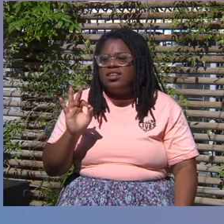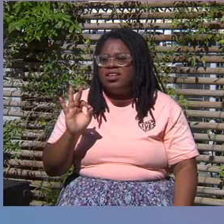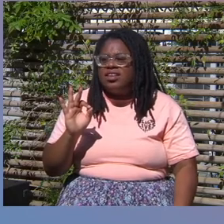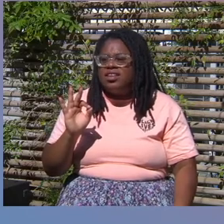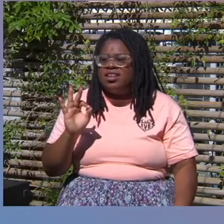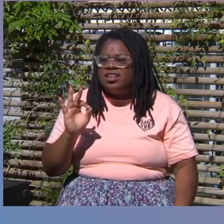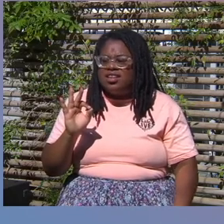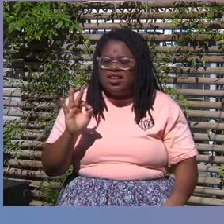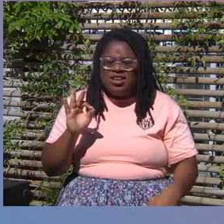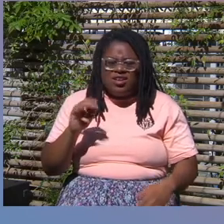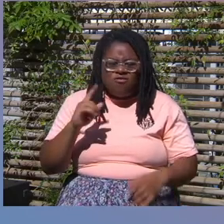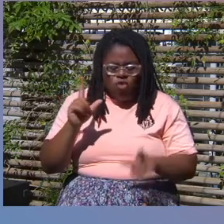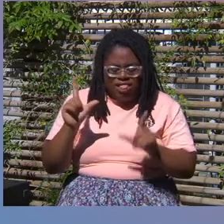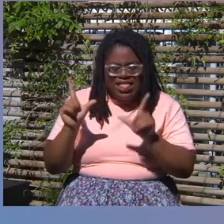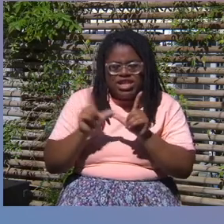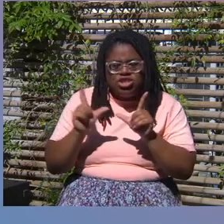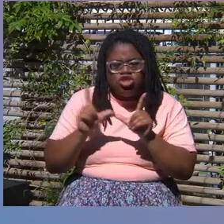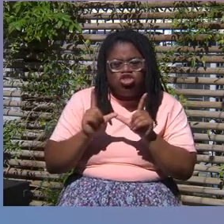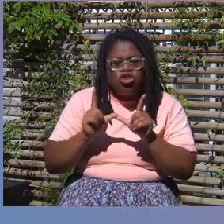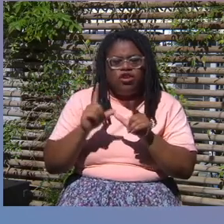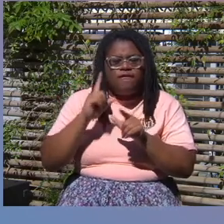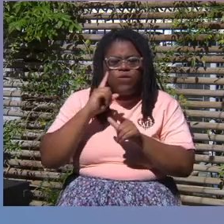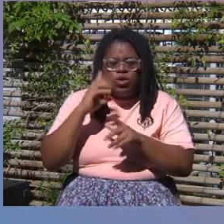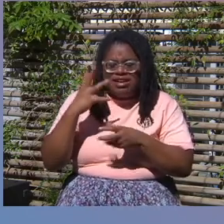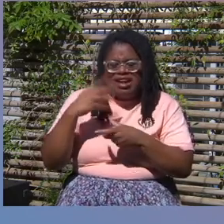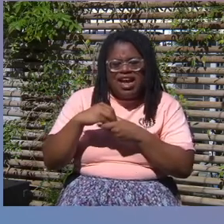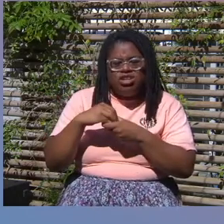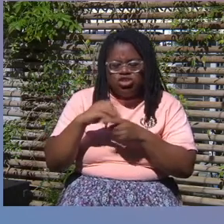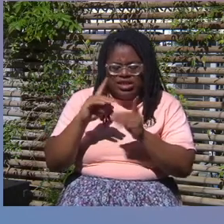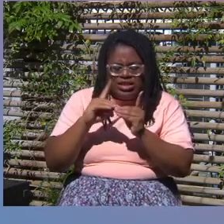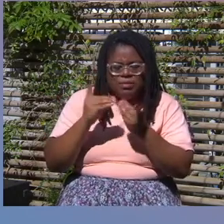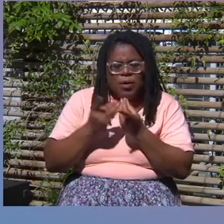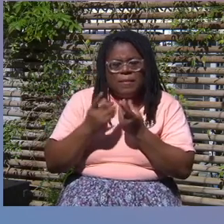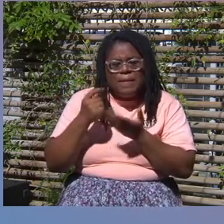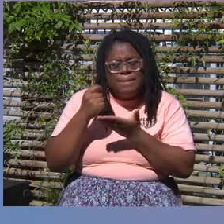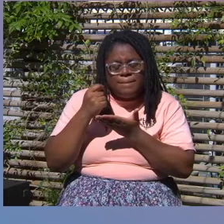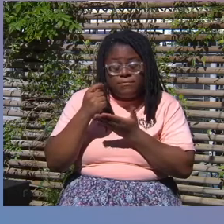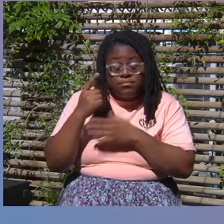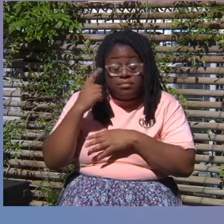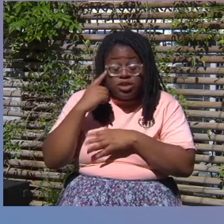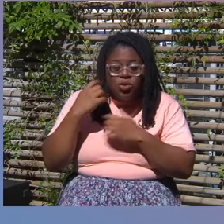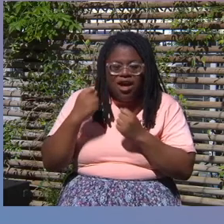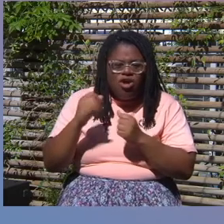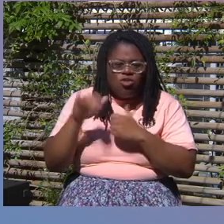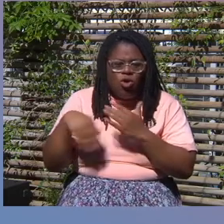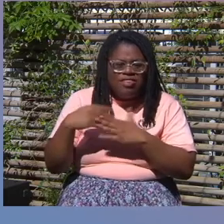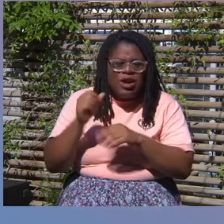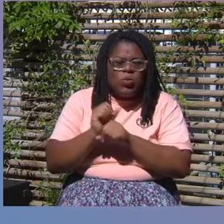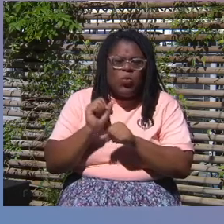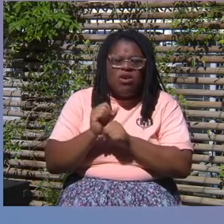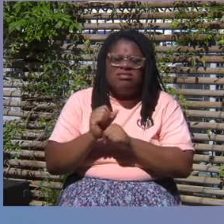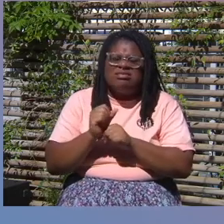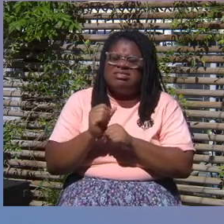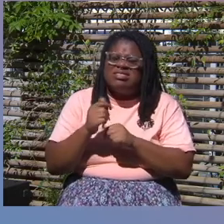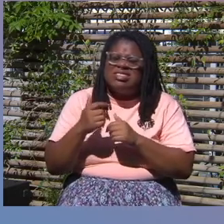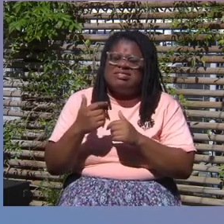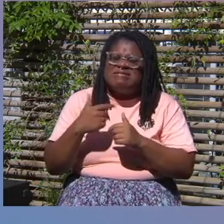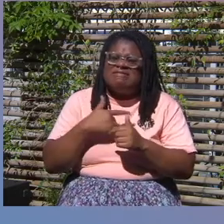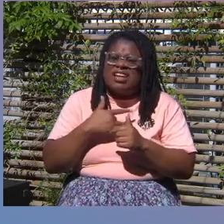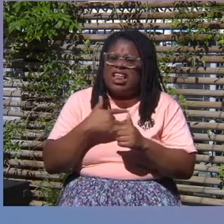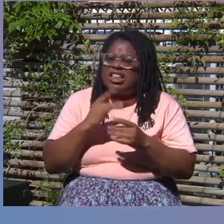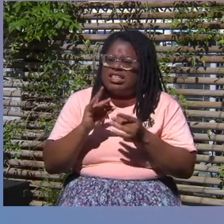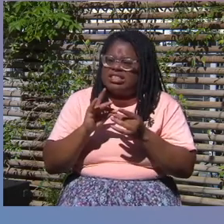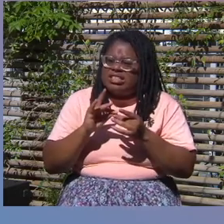of licensure and being engaged in the Department of Mental Health and all of that work took me so far out of